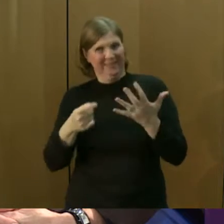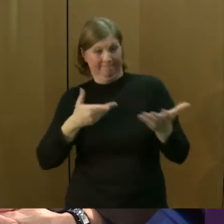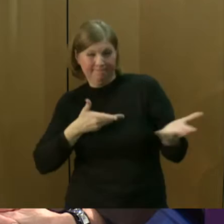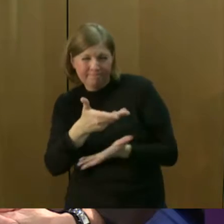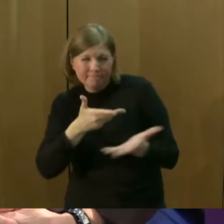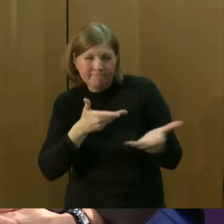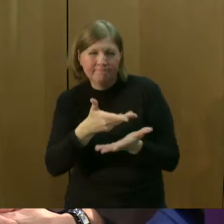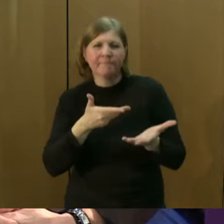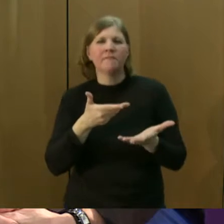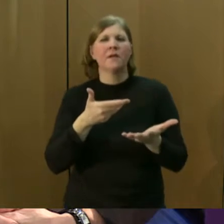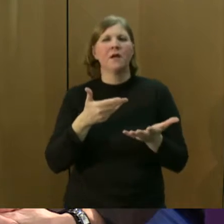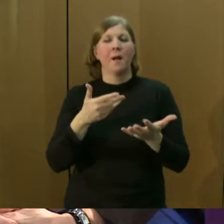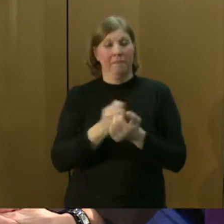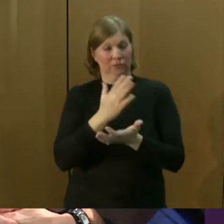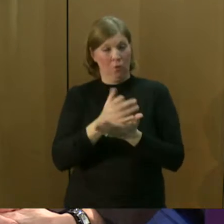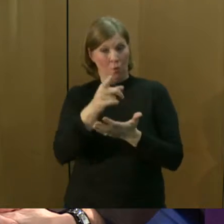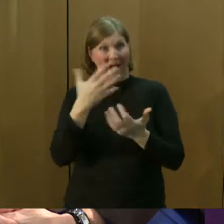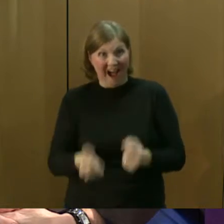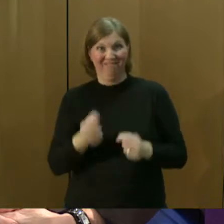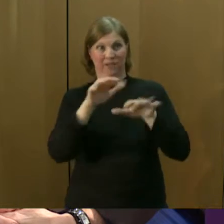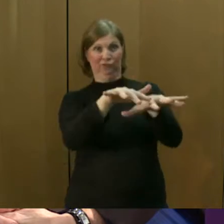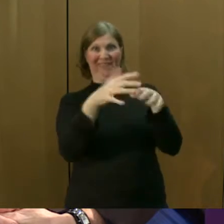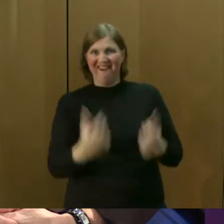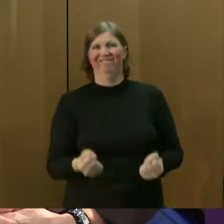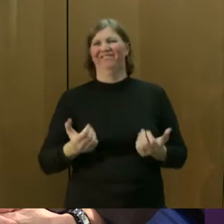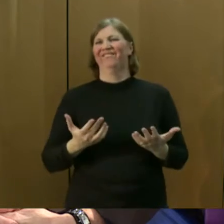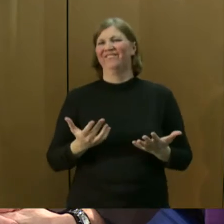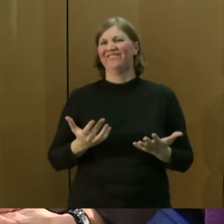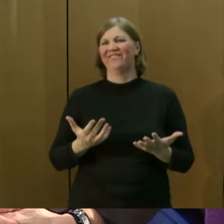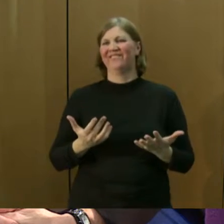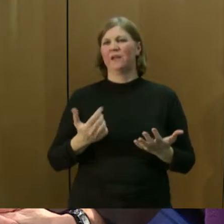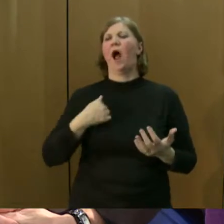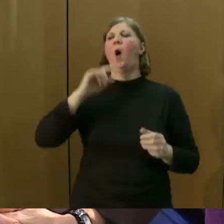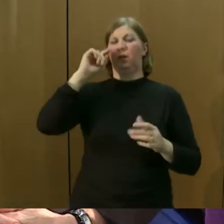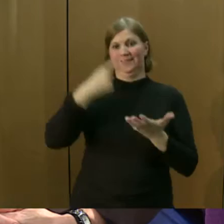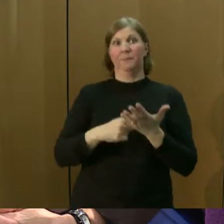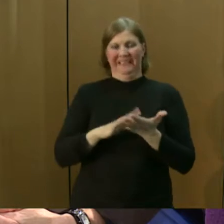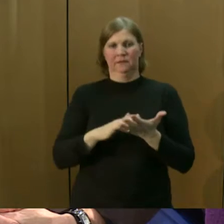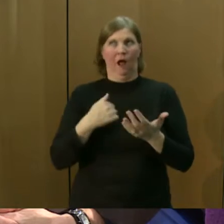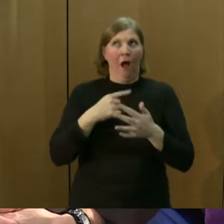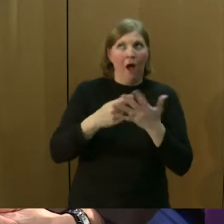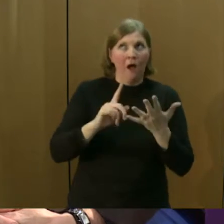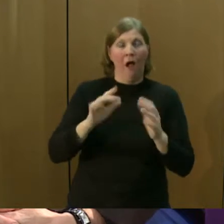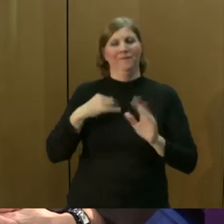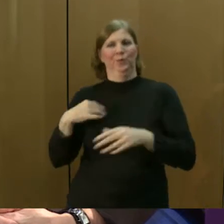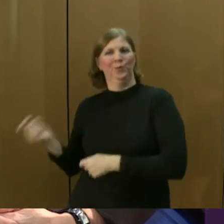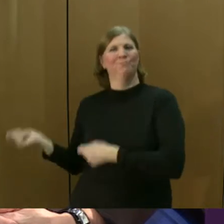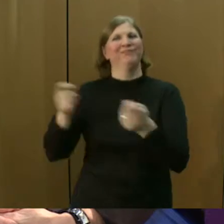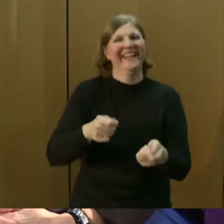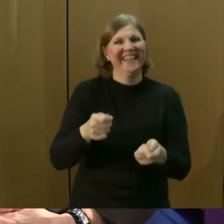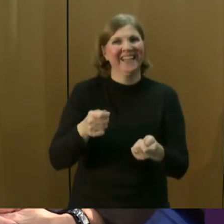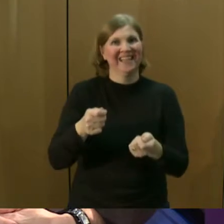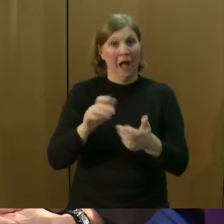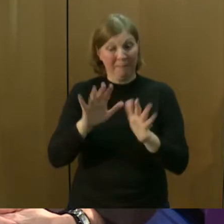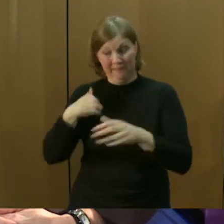you're going to bring them, you have to make sure you're allowed to bring them. Not all venues will allow you to bring equipment in. And then you have to be also